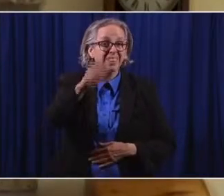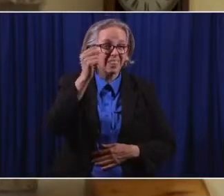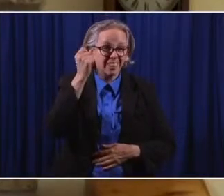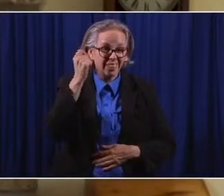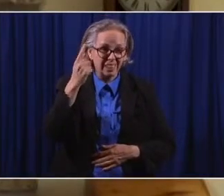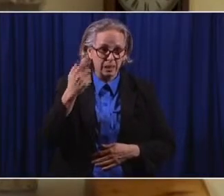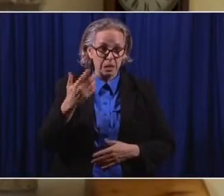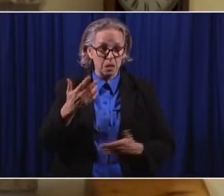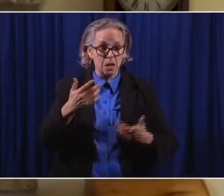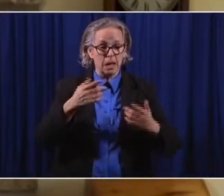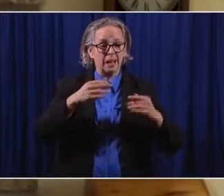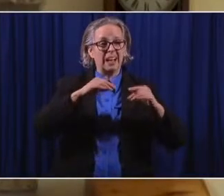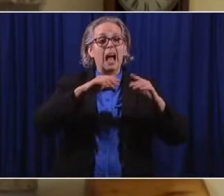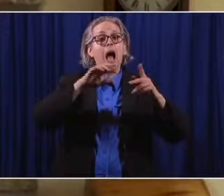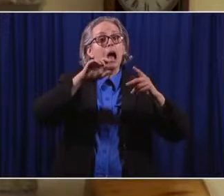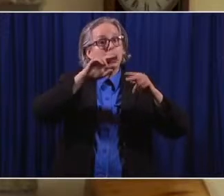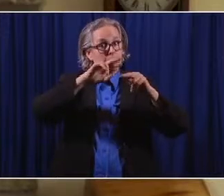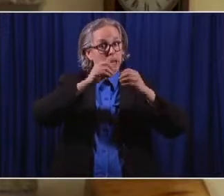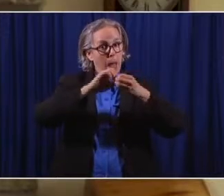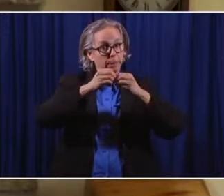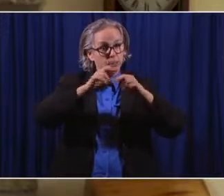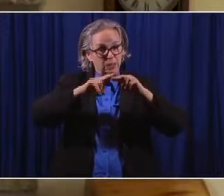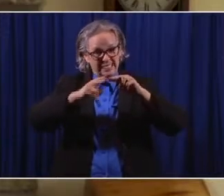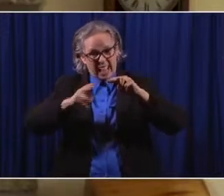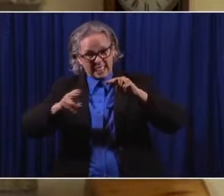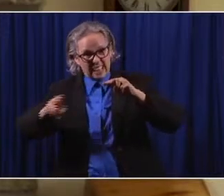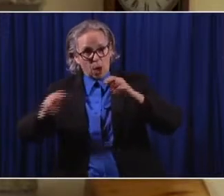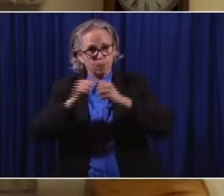today at a 7-day average of